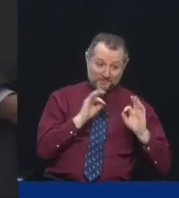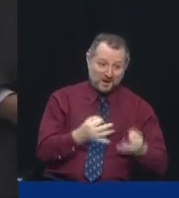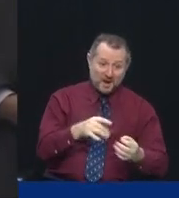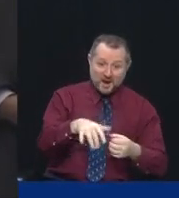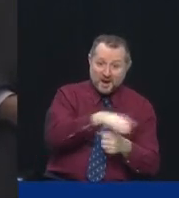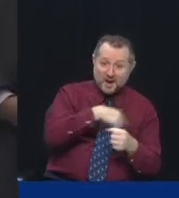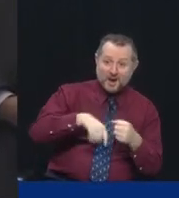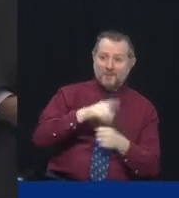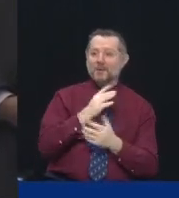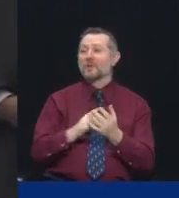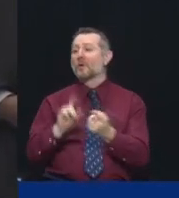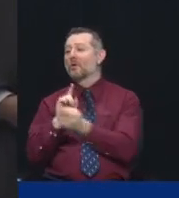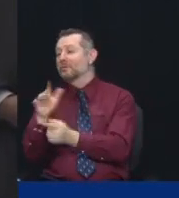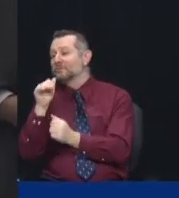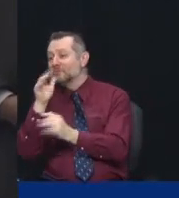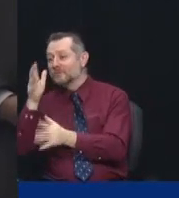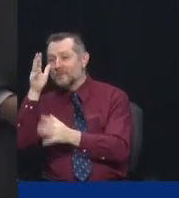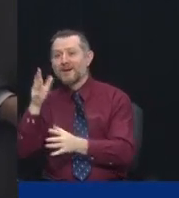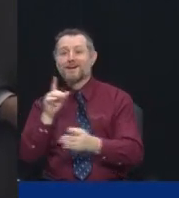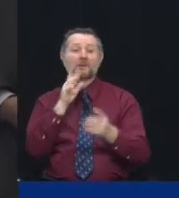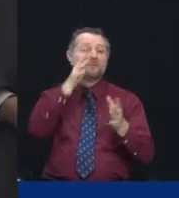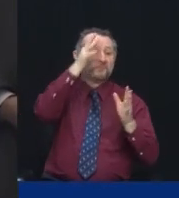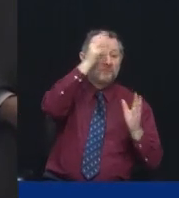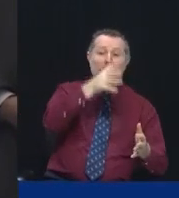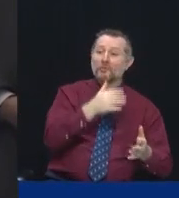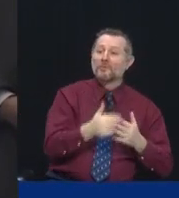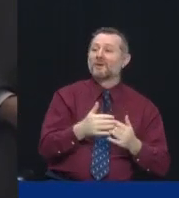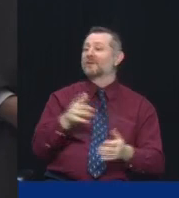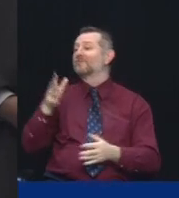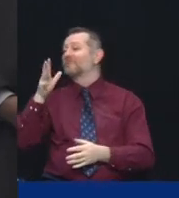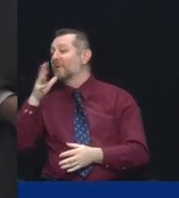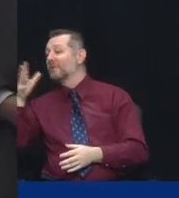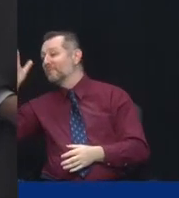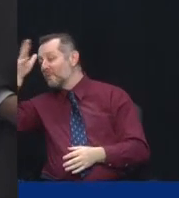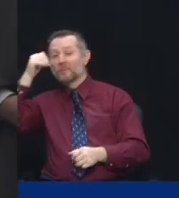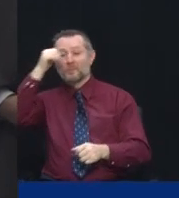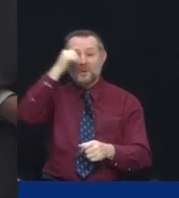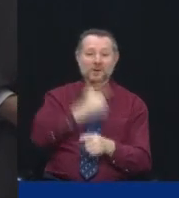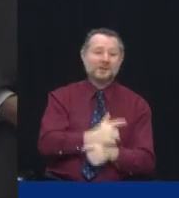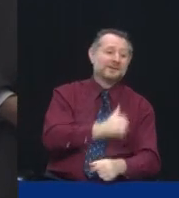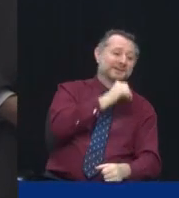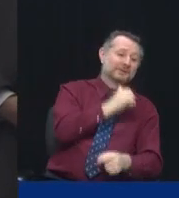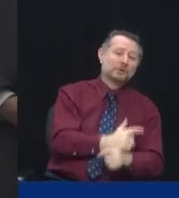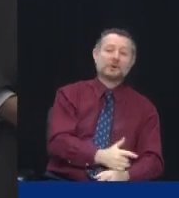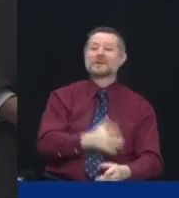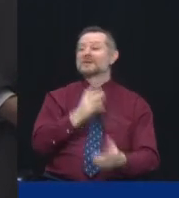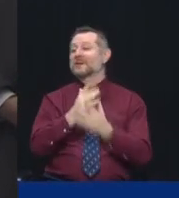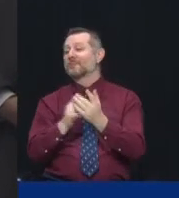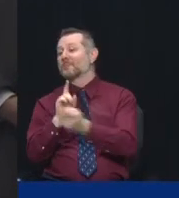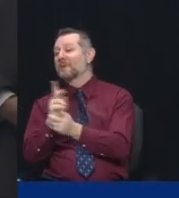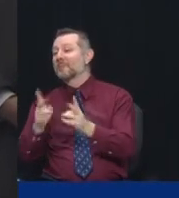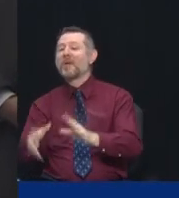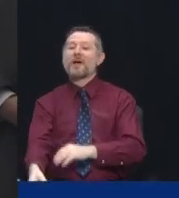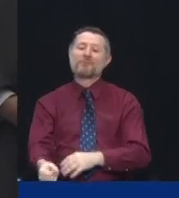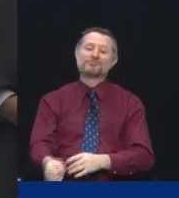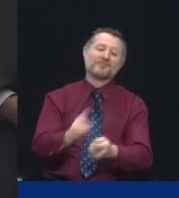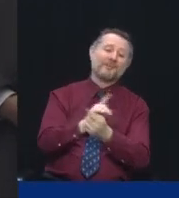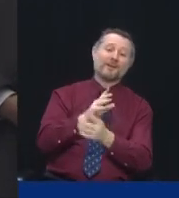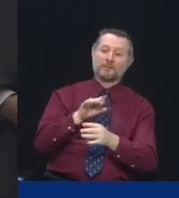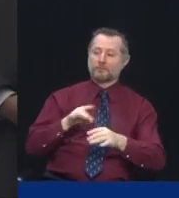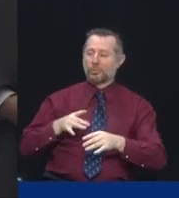your father or your brother or your sister, or you shake hands with someone on the street, then you are affecting other